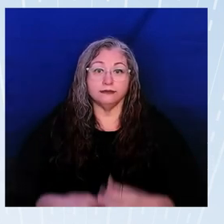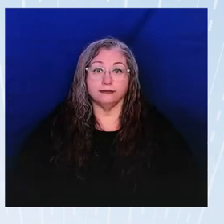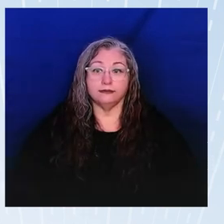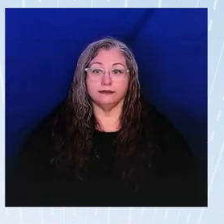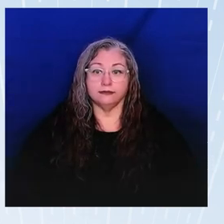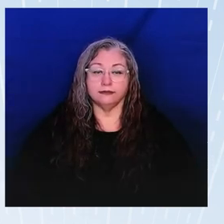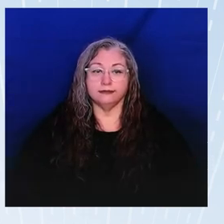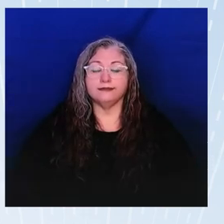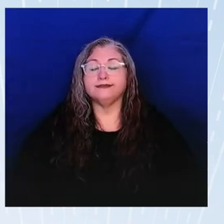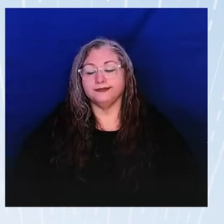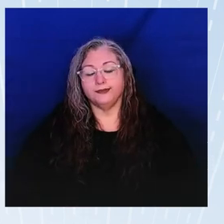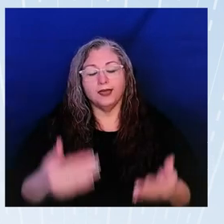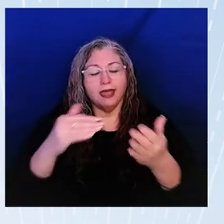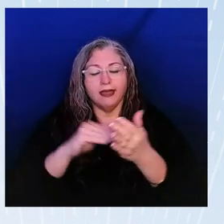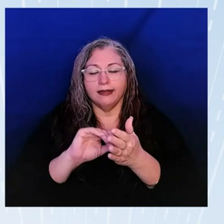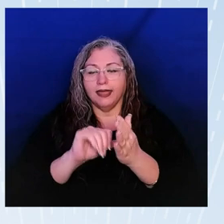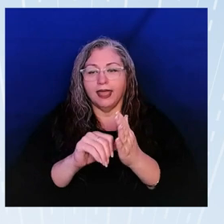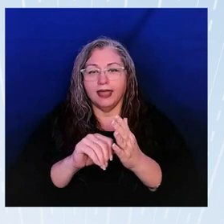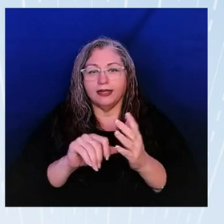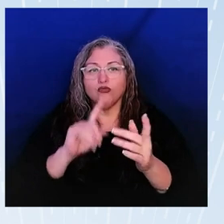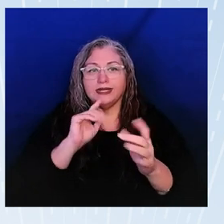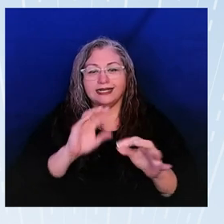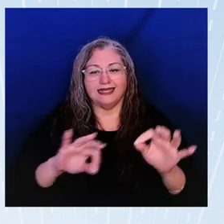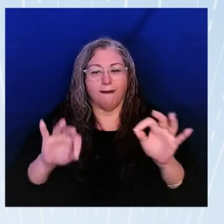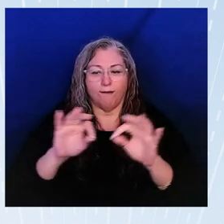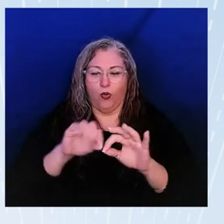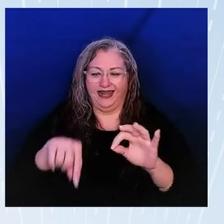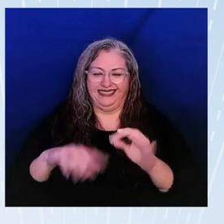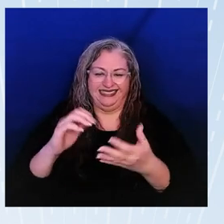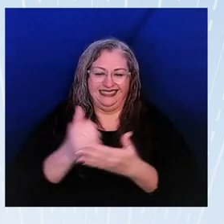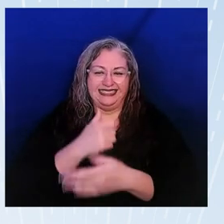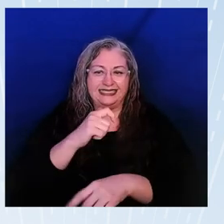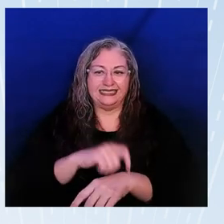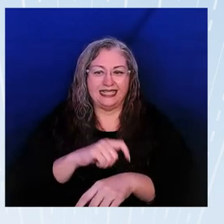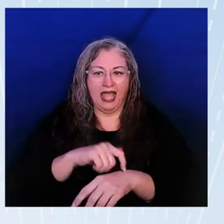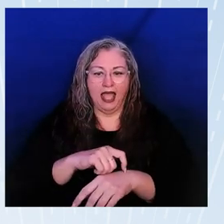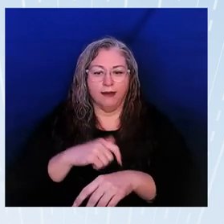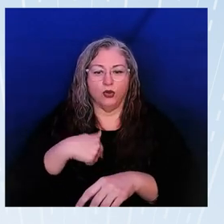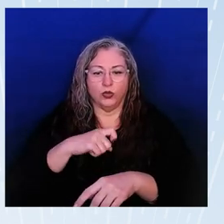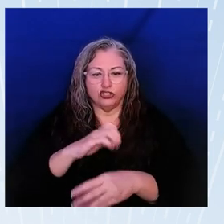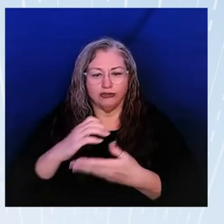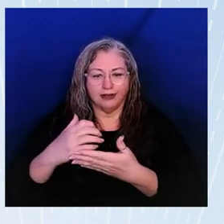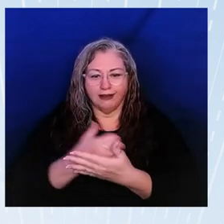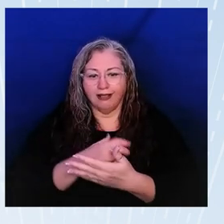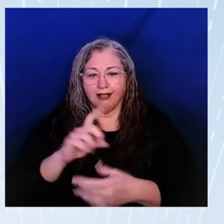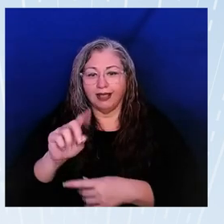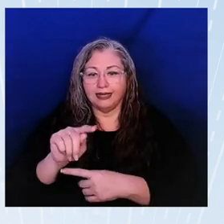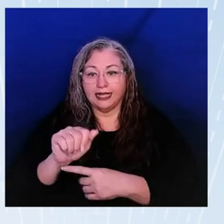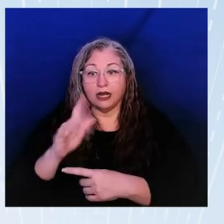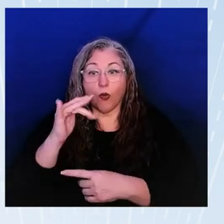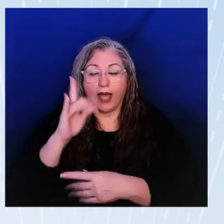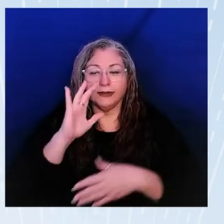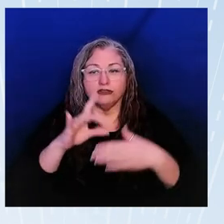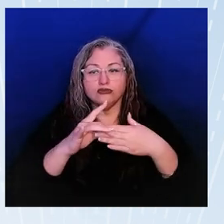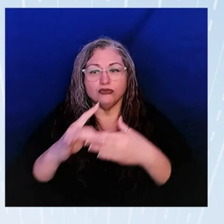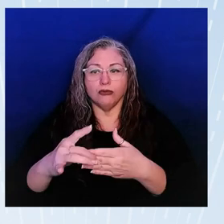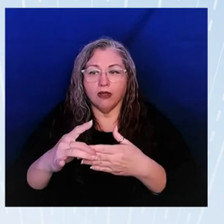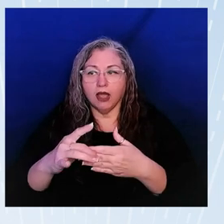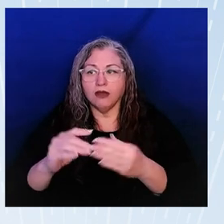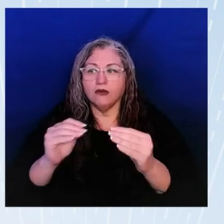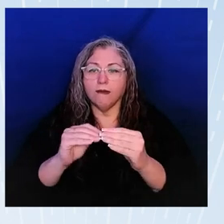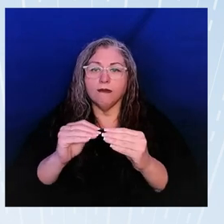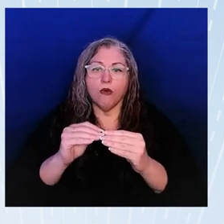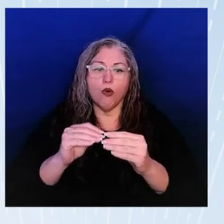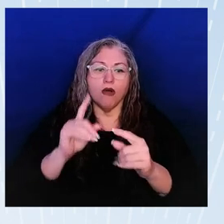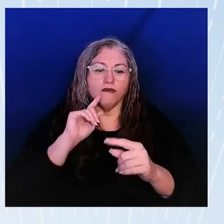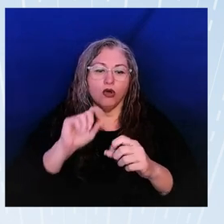Again, I think such an important time to be doing this, and so important that we do collect data, because it drives data collection at state, local,